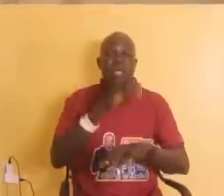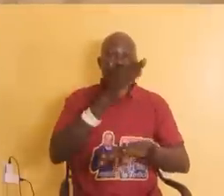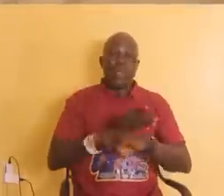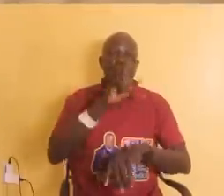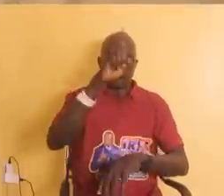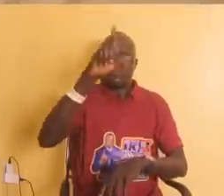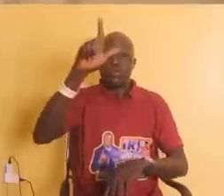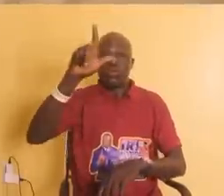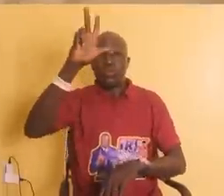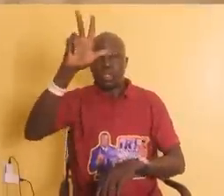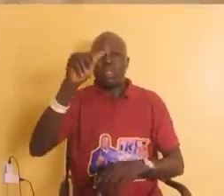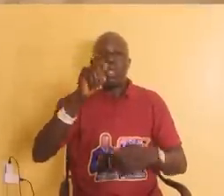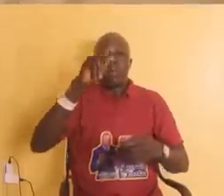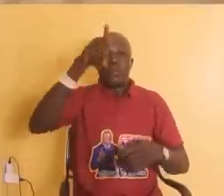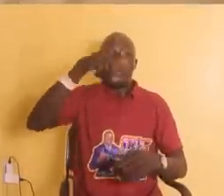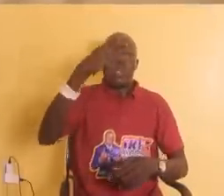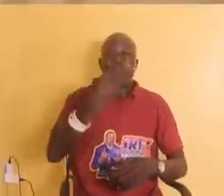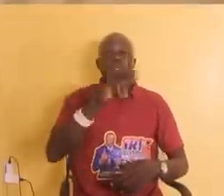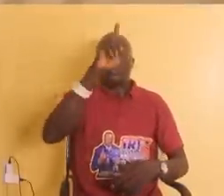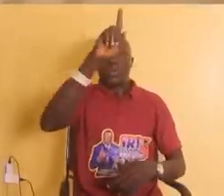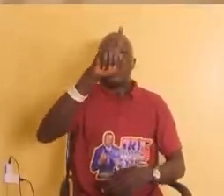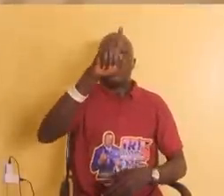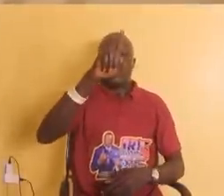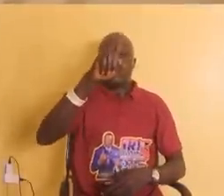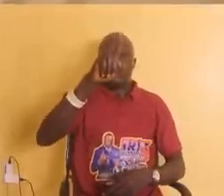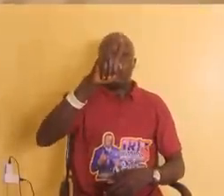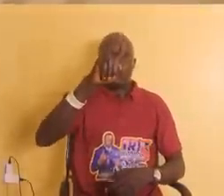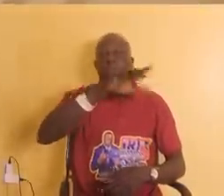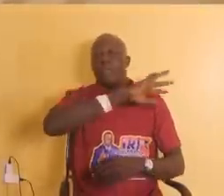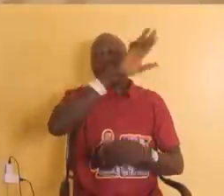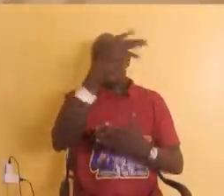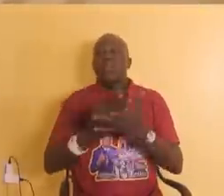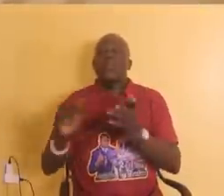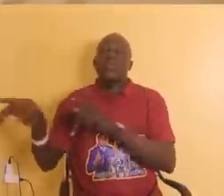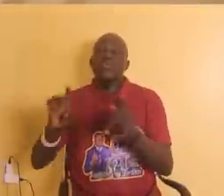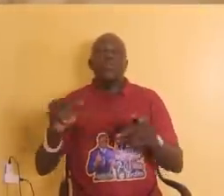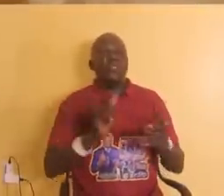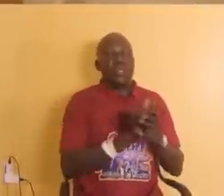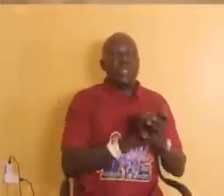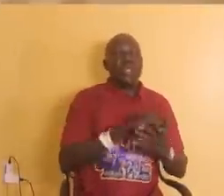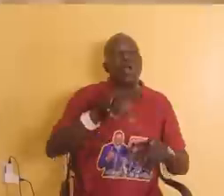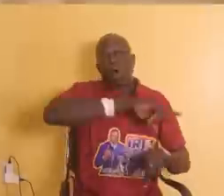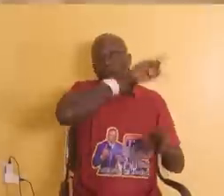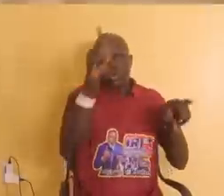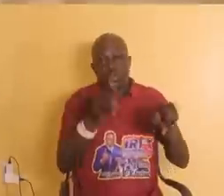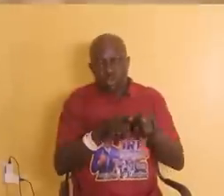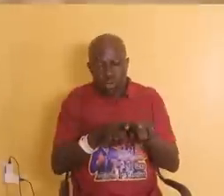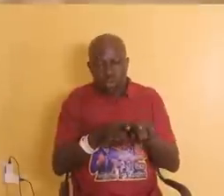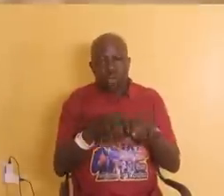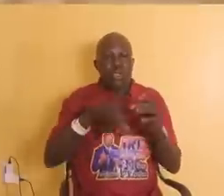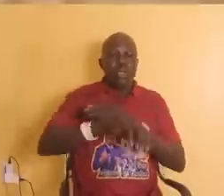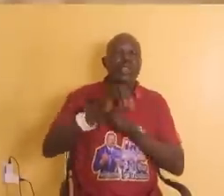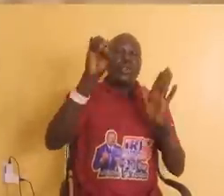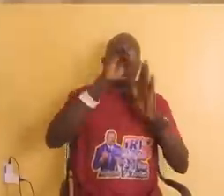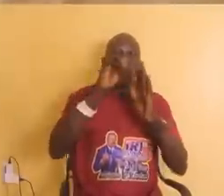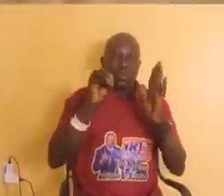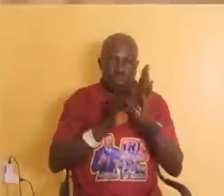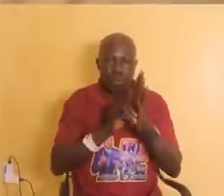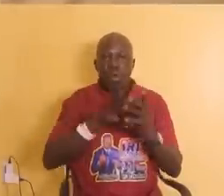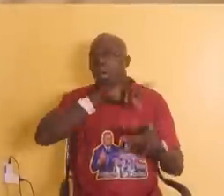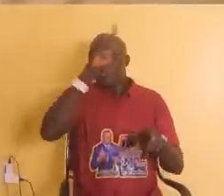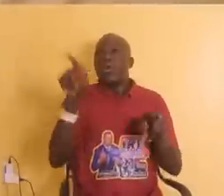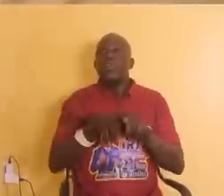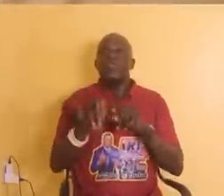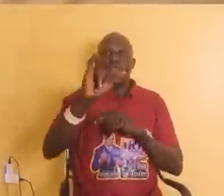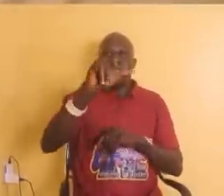3. Port Harcourt. Number 1. I want to have a ship. Bakana. Also in Bakana.